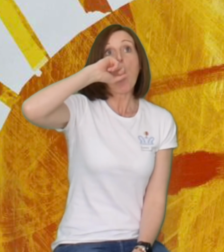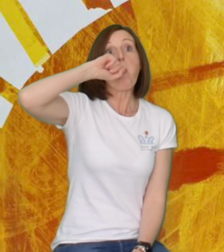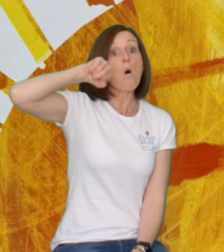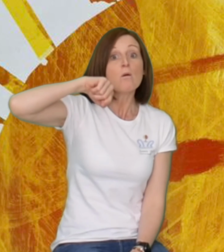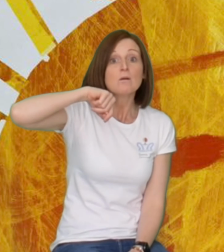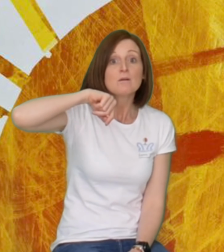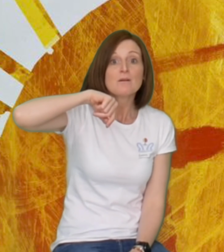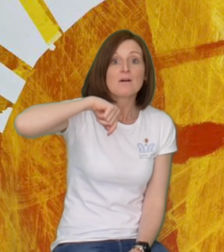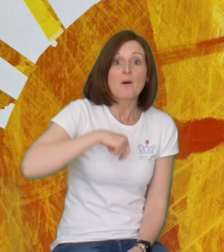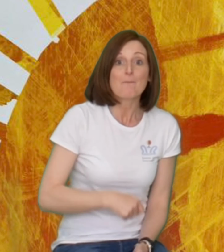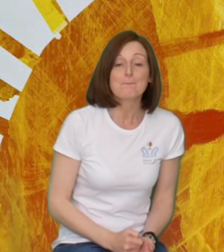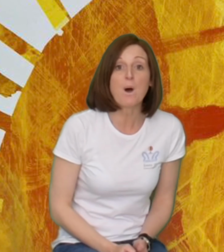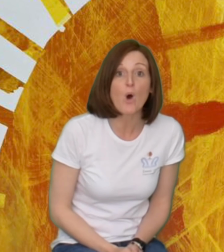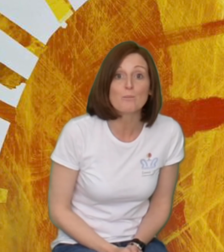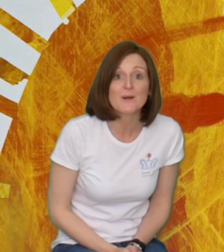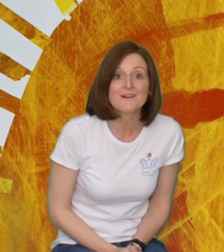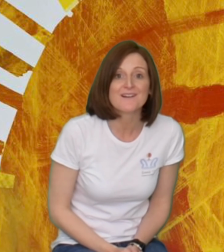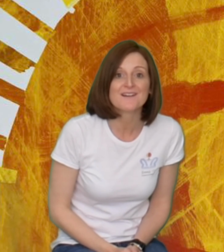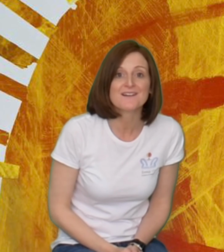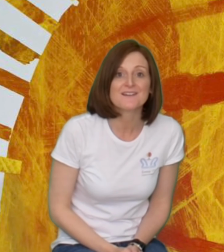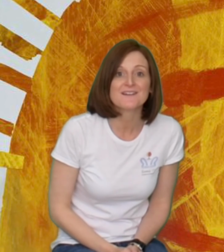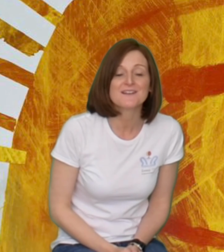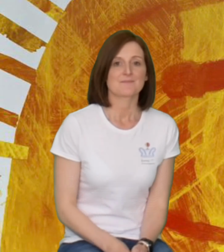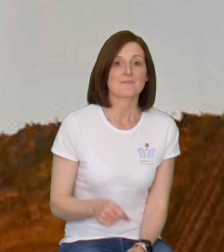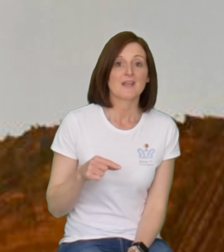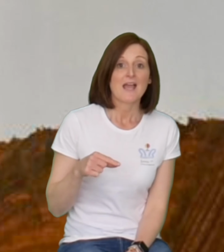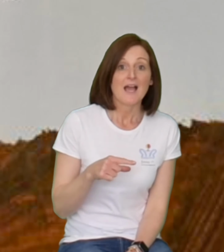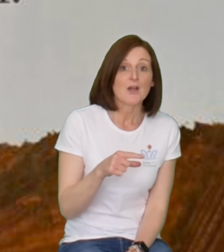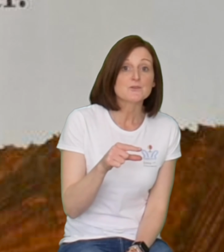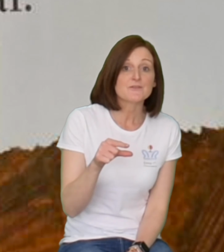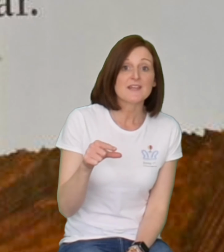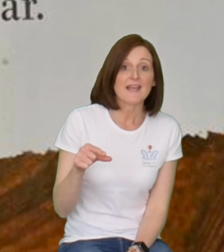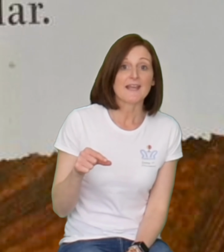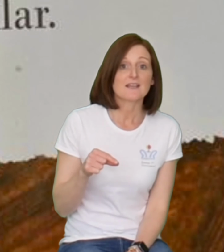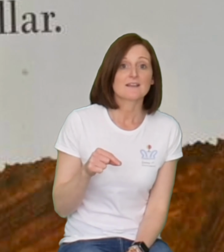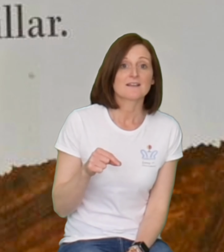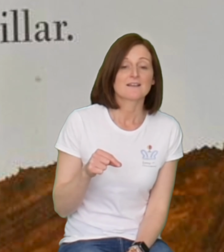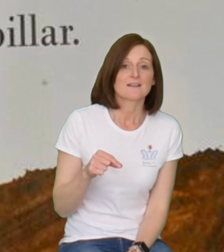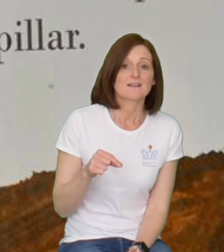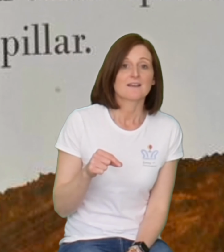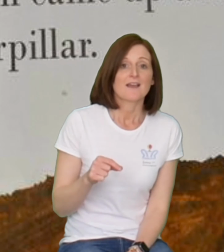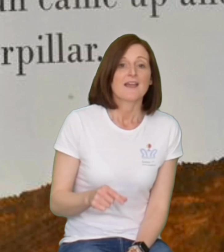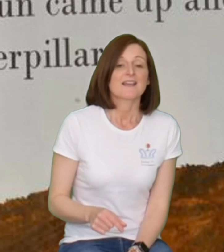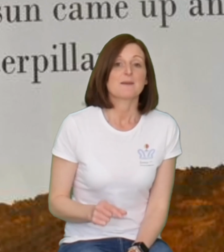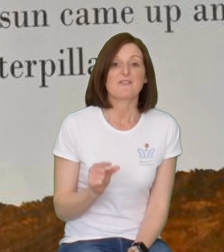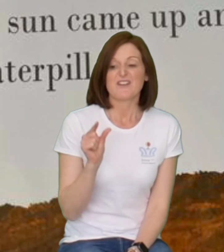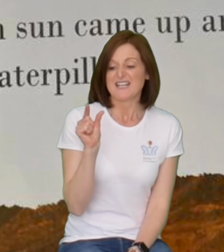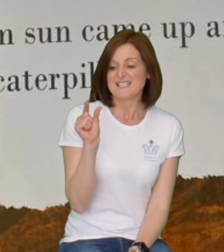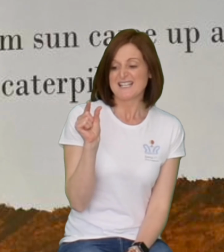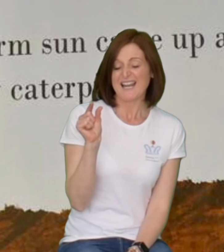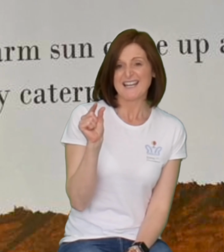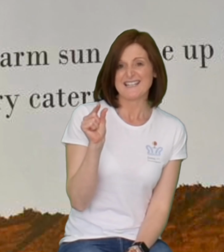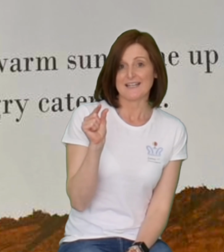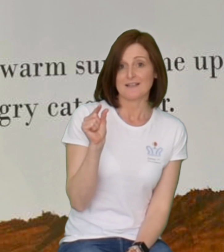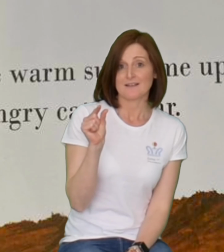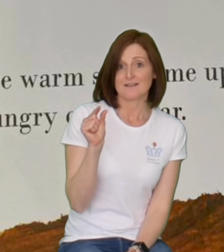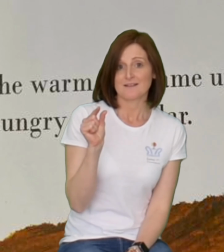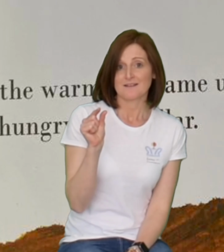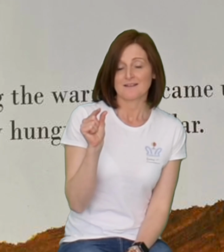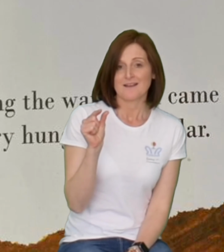and pop! Out of the egg came a very